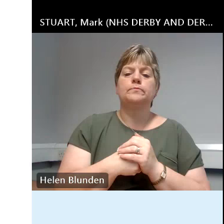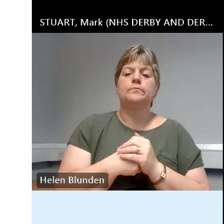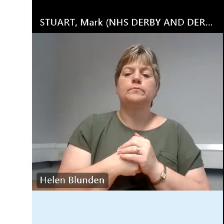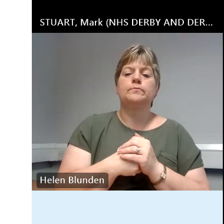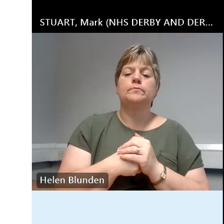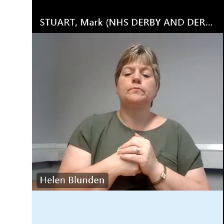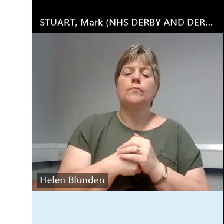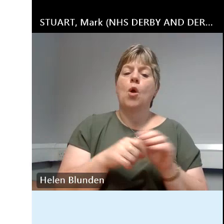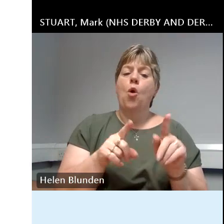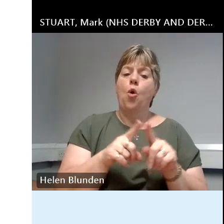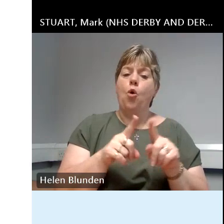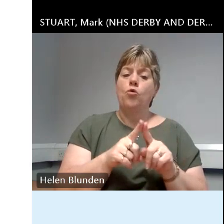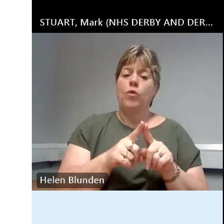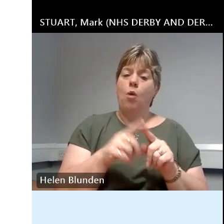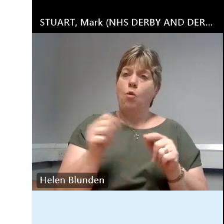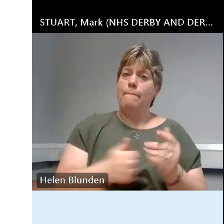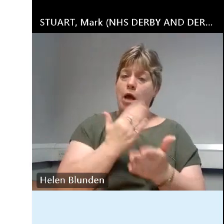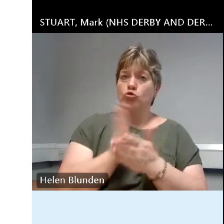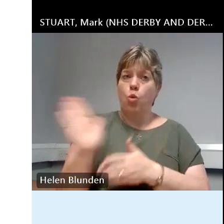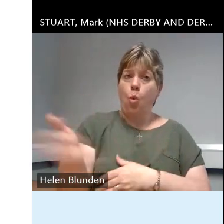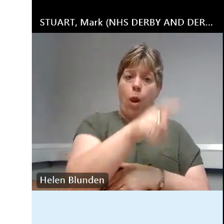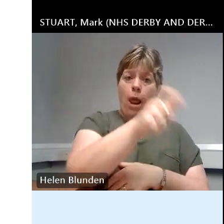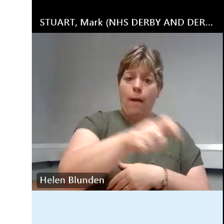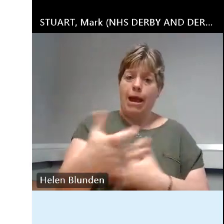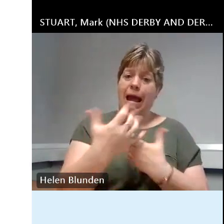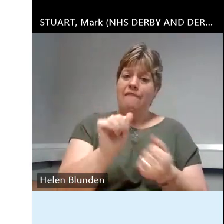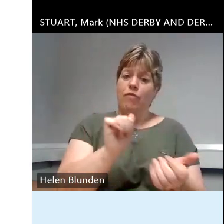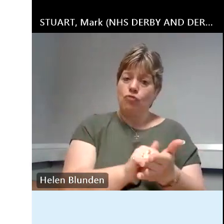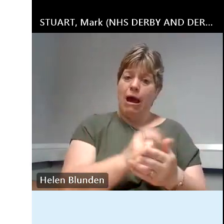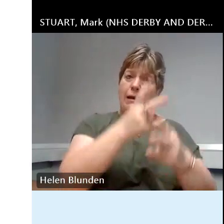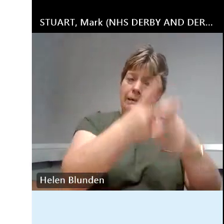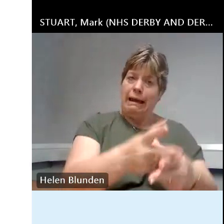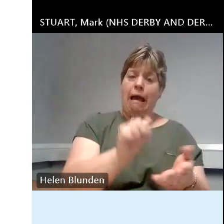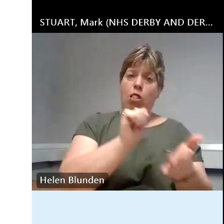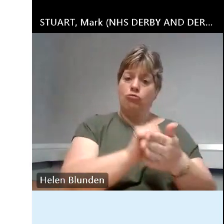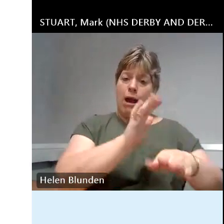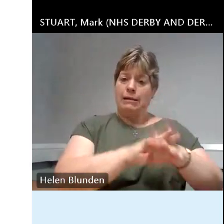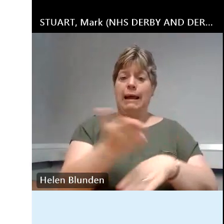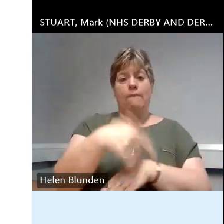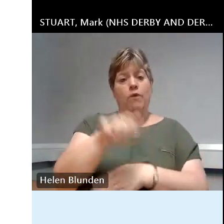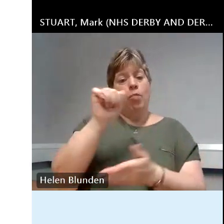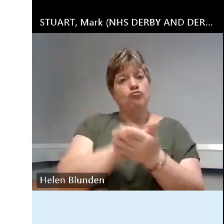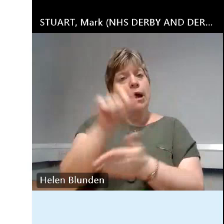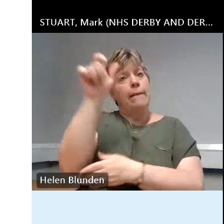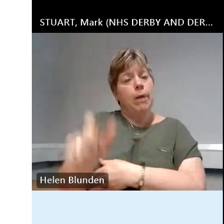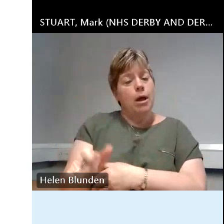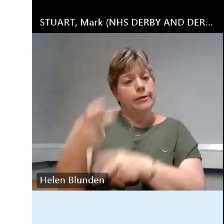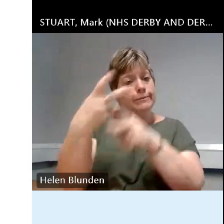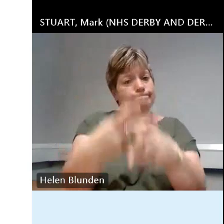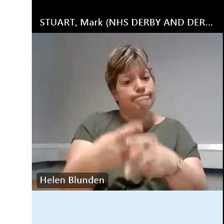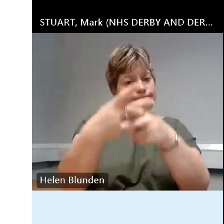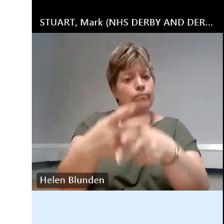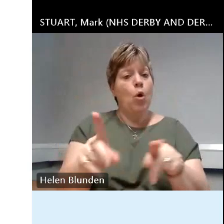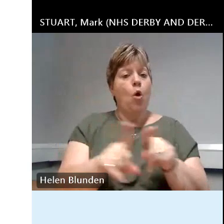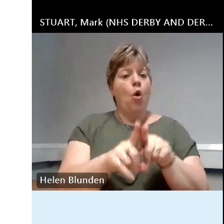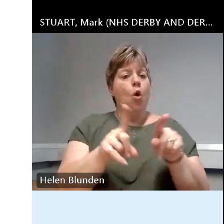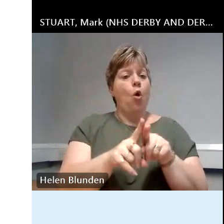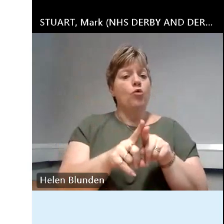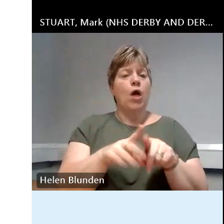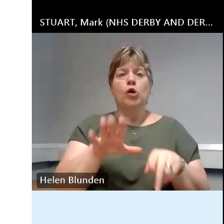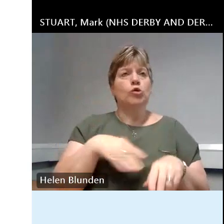We want to ensure that patients receive timely care in the right setting from the right person, and we want to reduce reliance on turning up